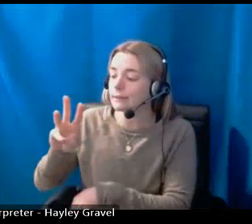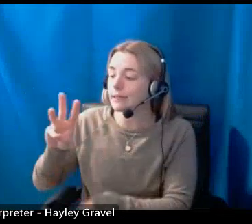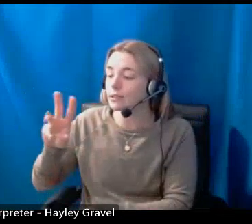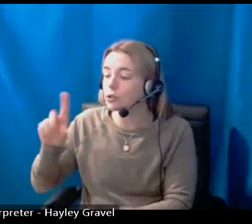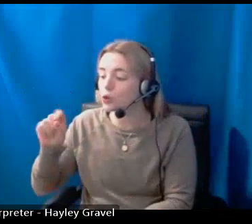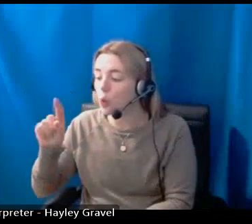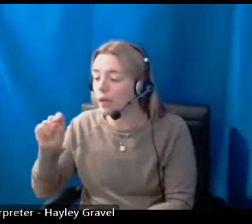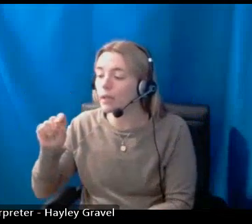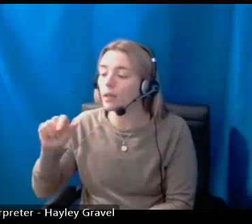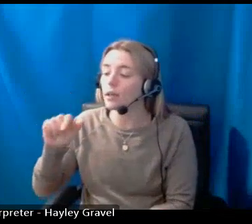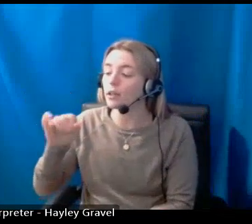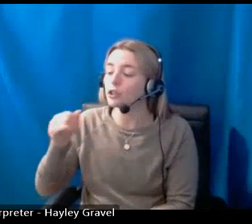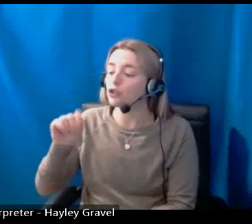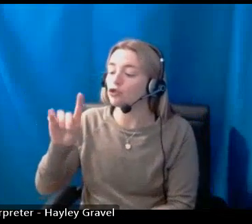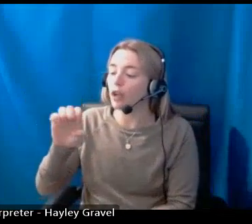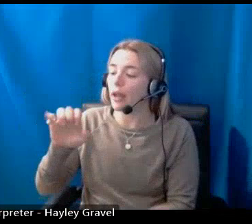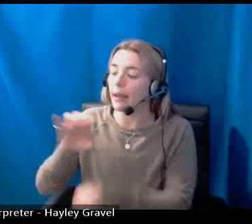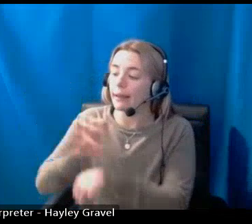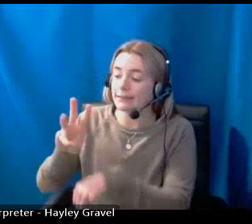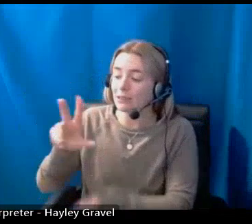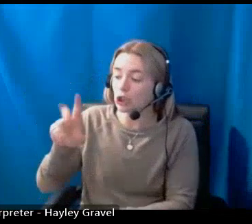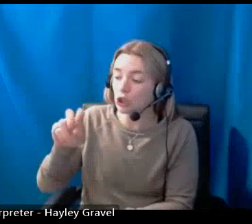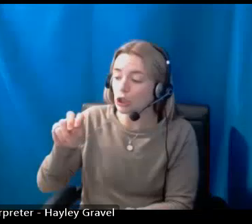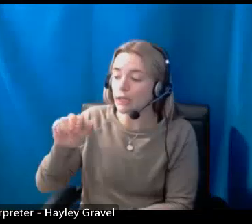Dillsworth, 6:40. Okay.